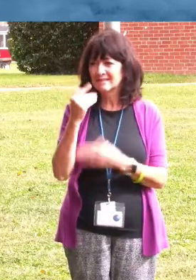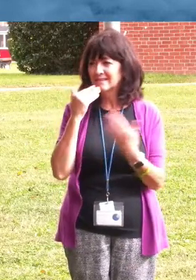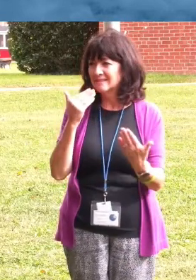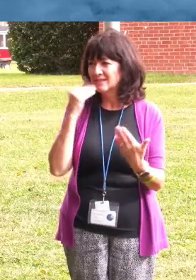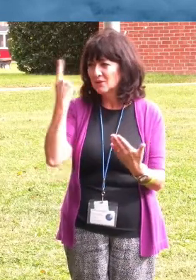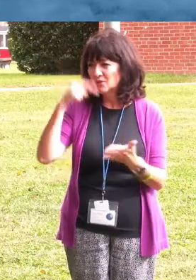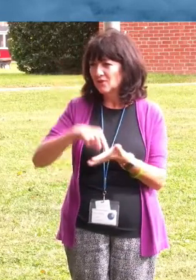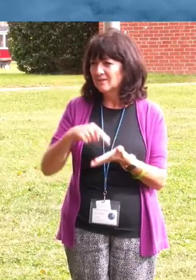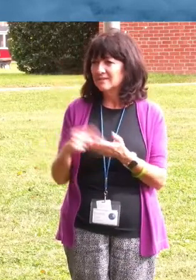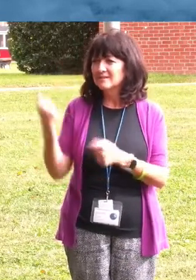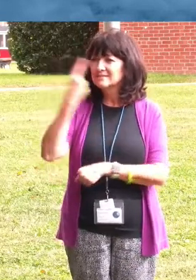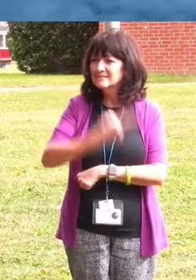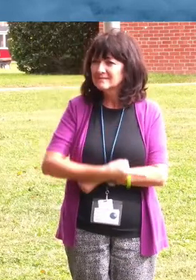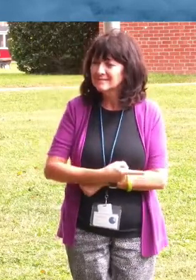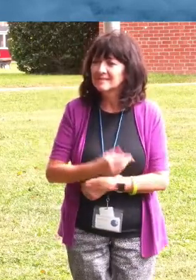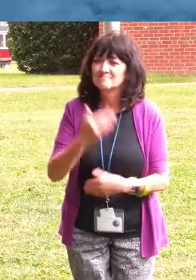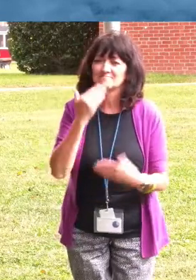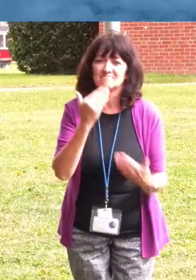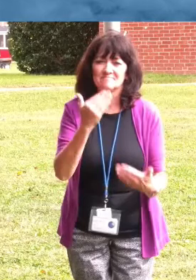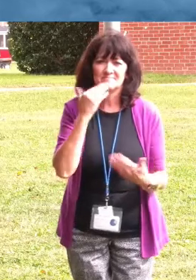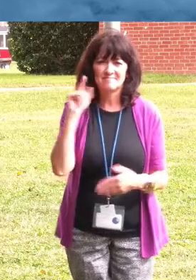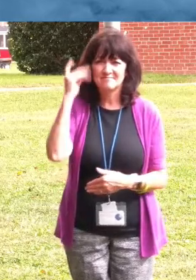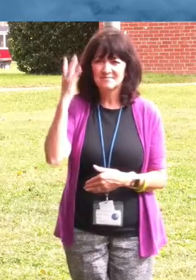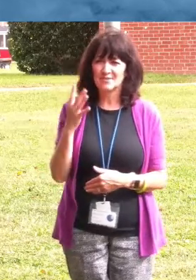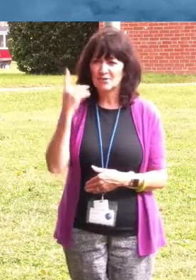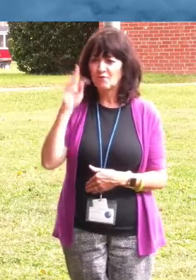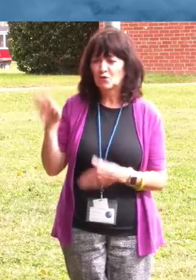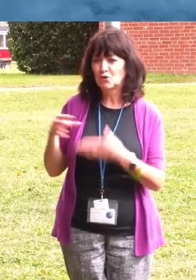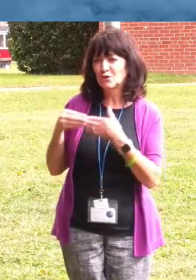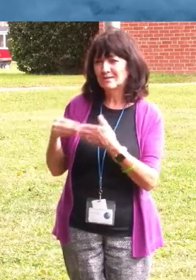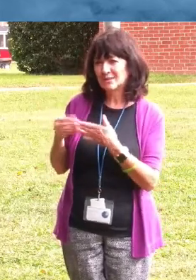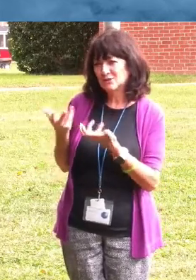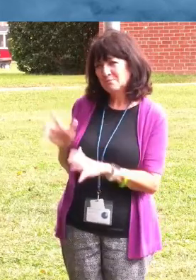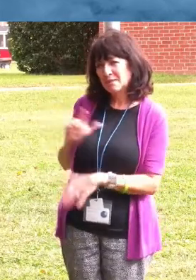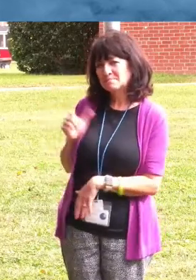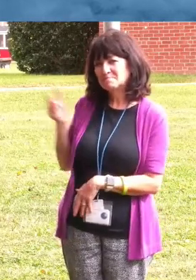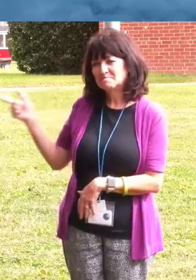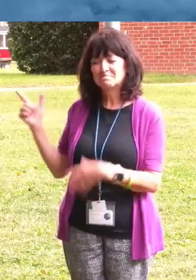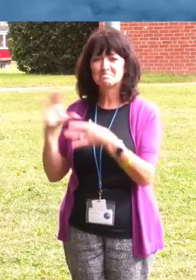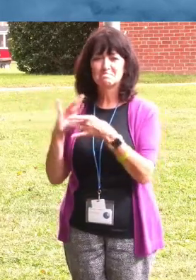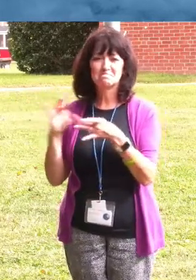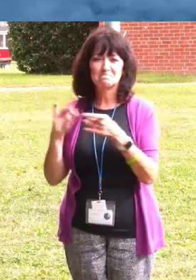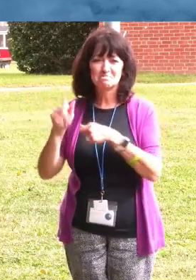you, Governor Carney, for your leadership, and we'll let you wrap us up.